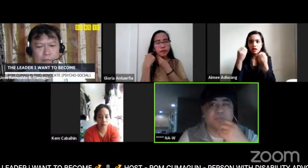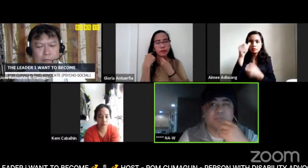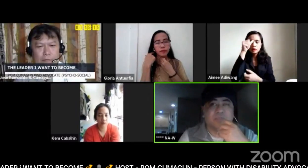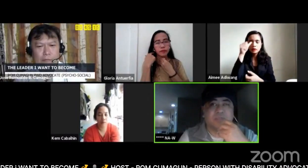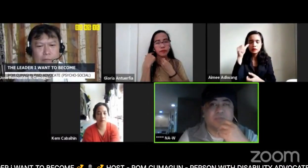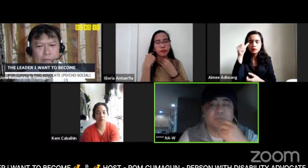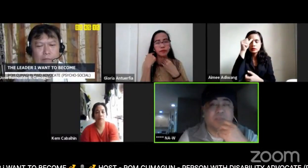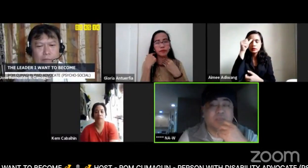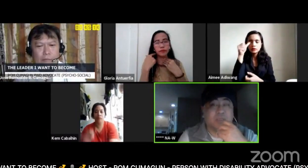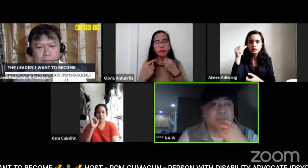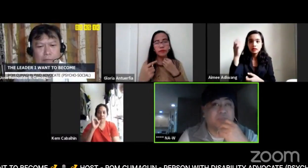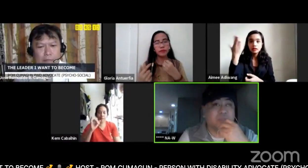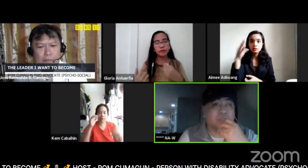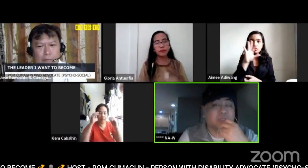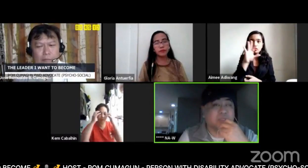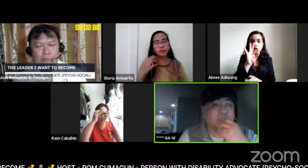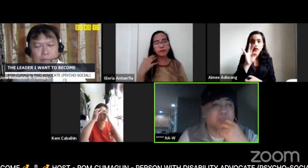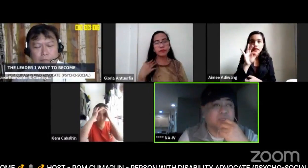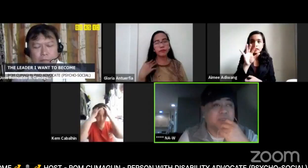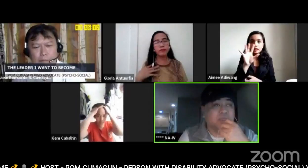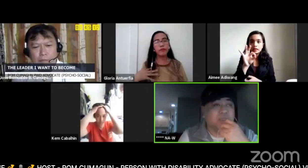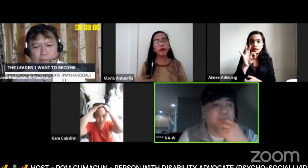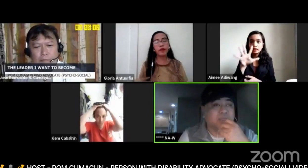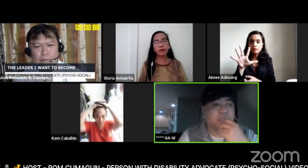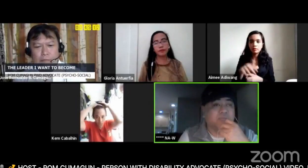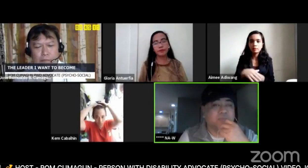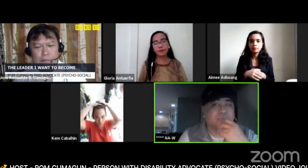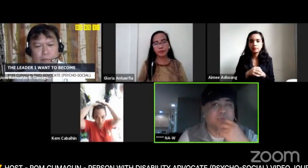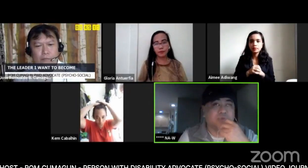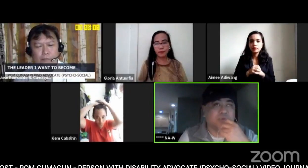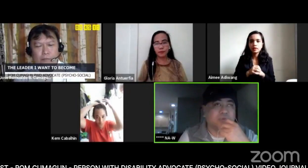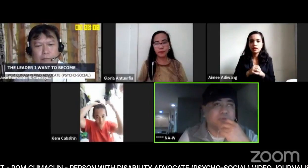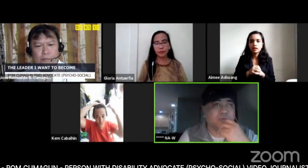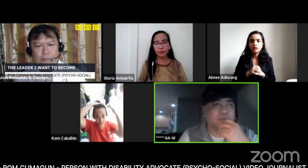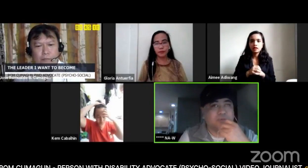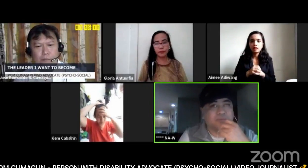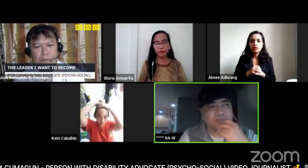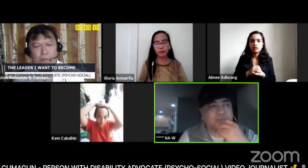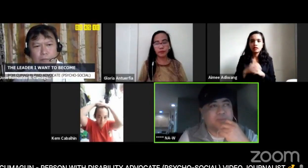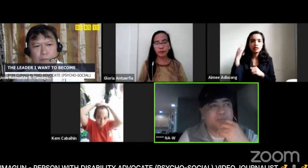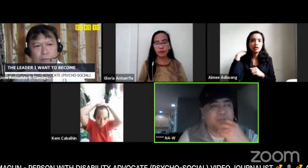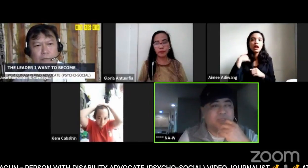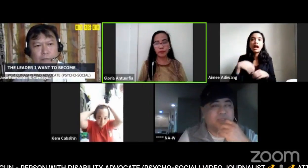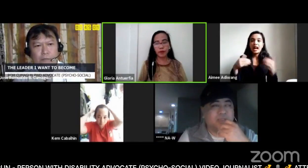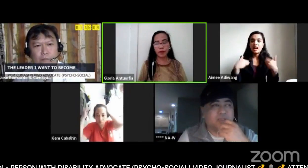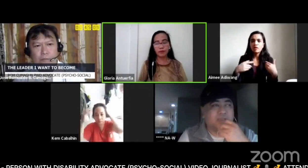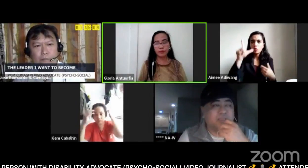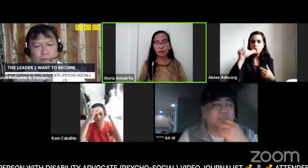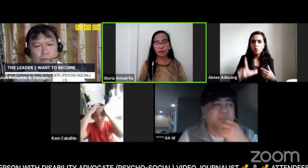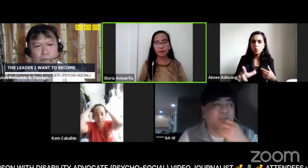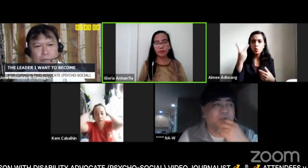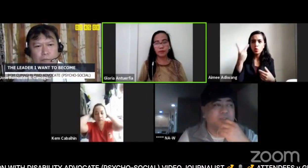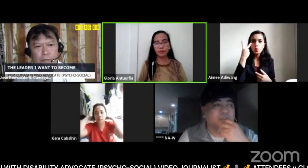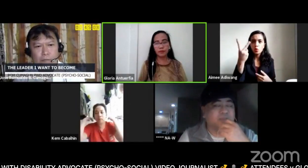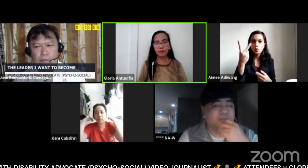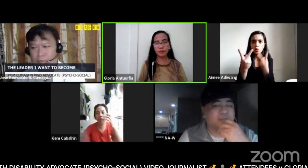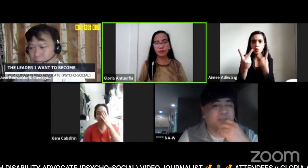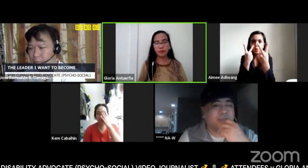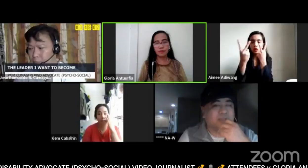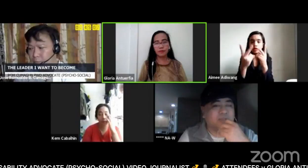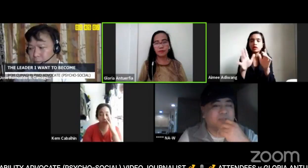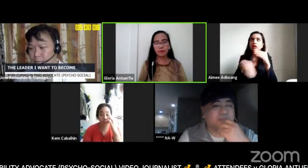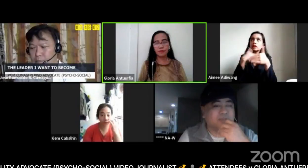save the remaining vision that I have. So this early